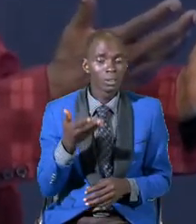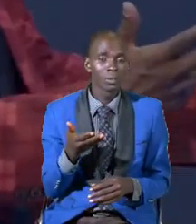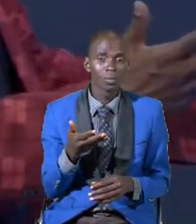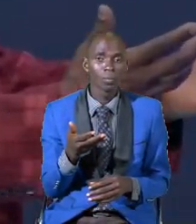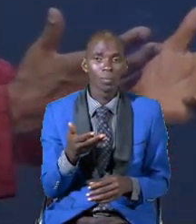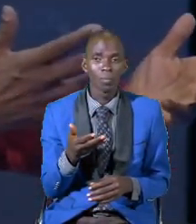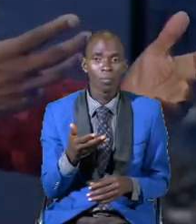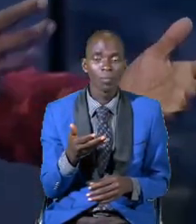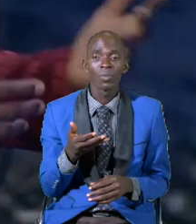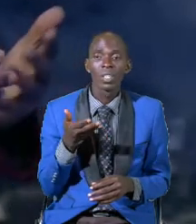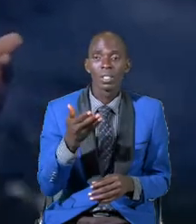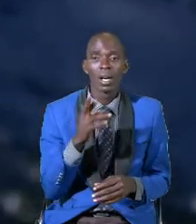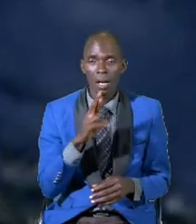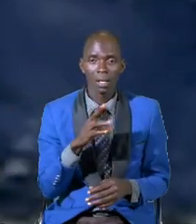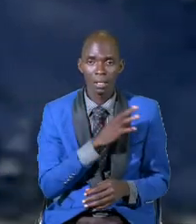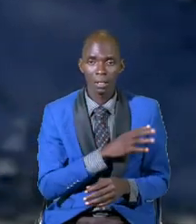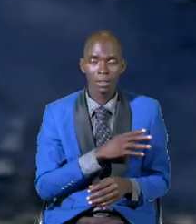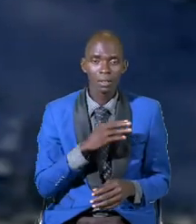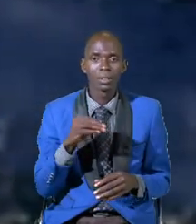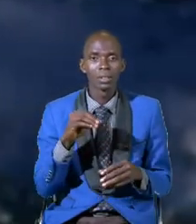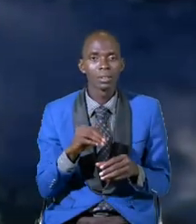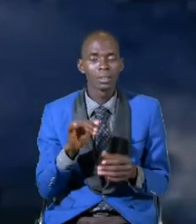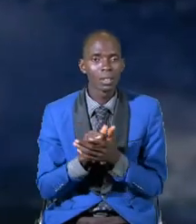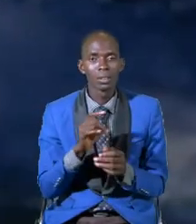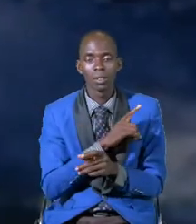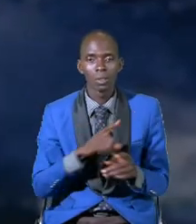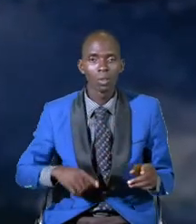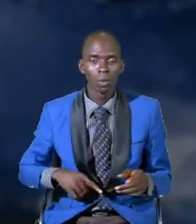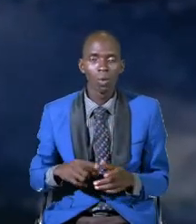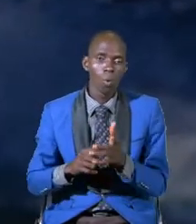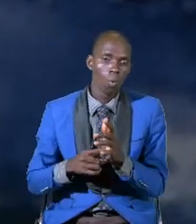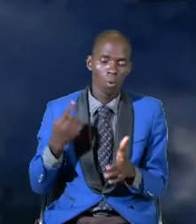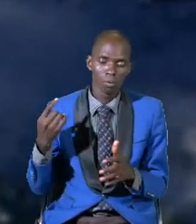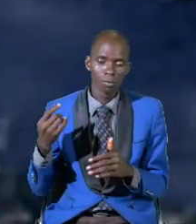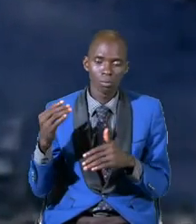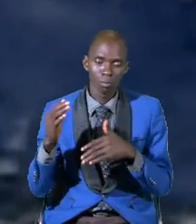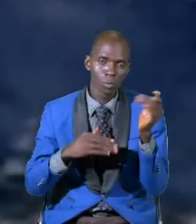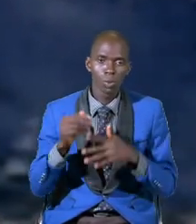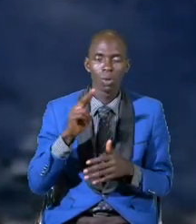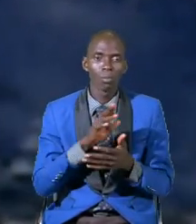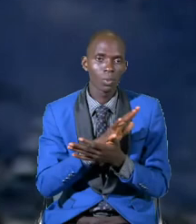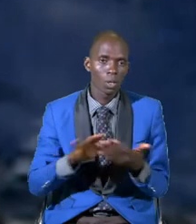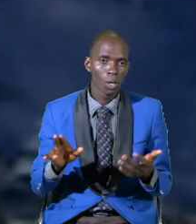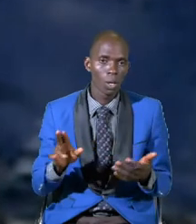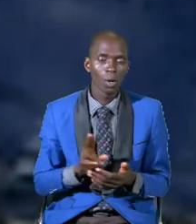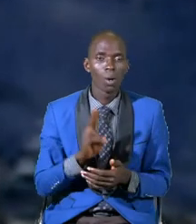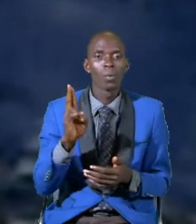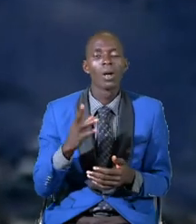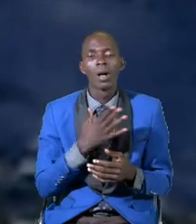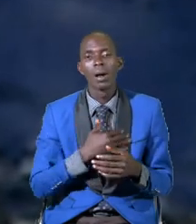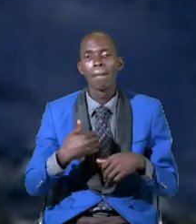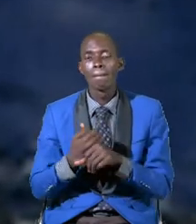wants to build up, clean up, clear up, and make